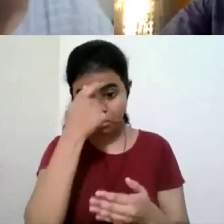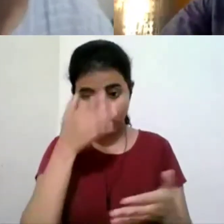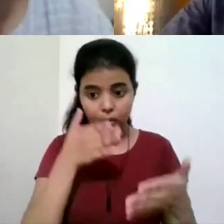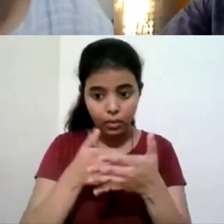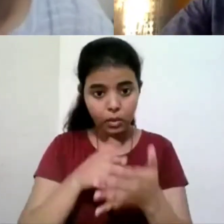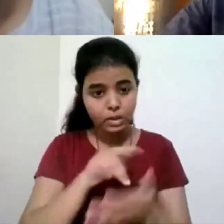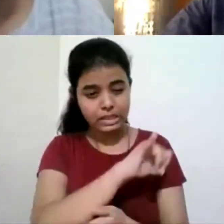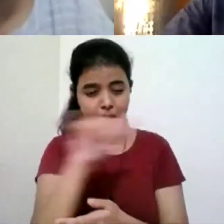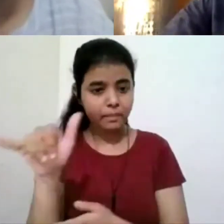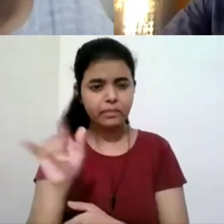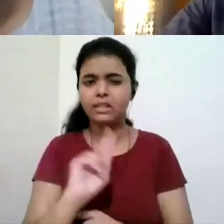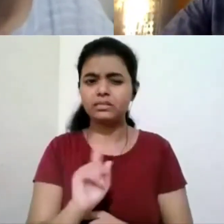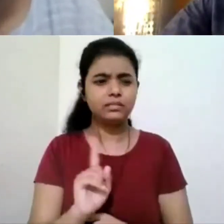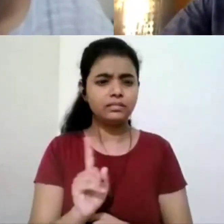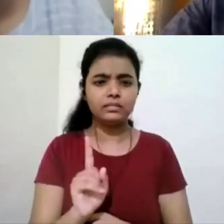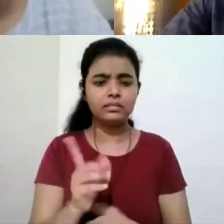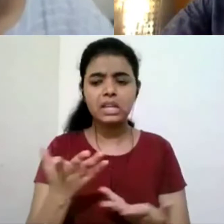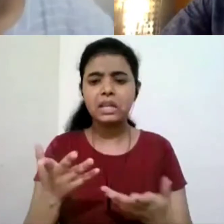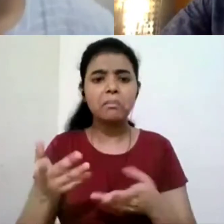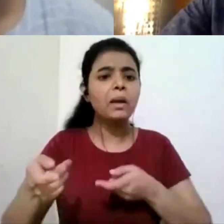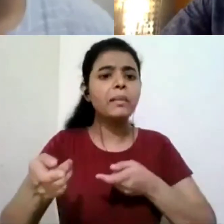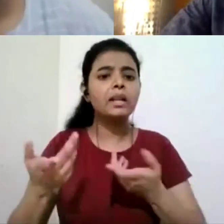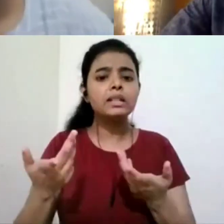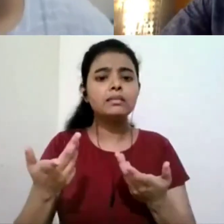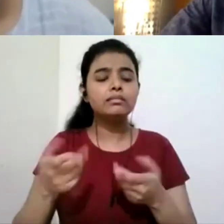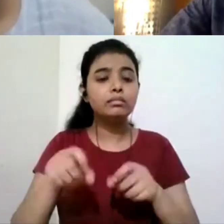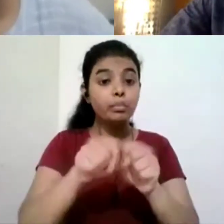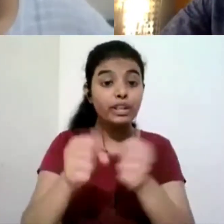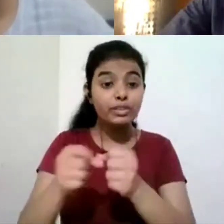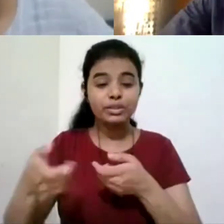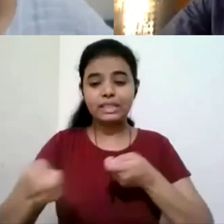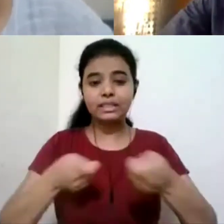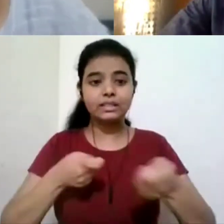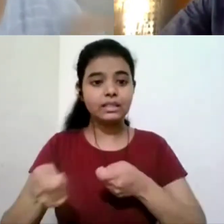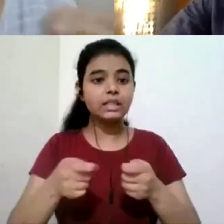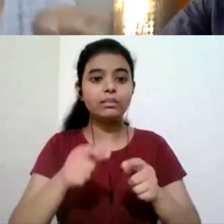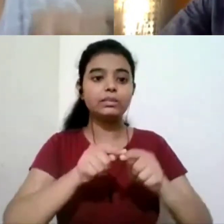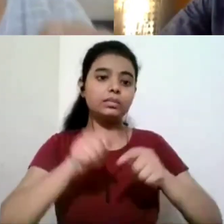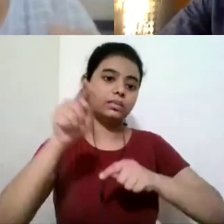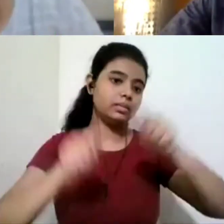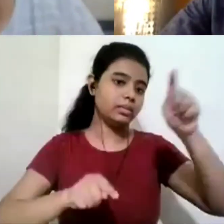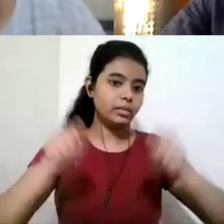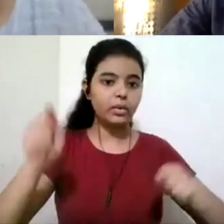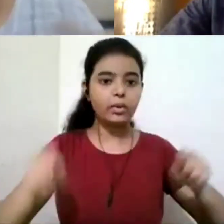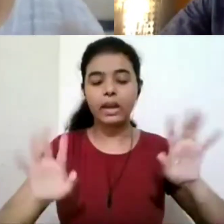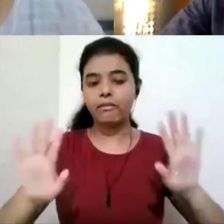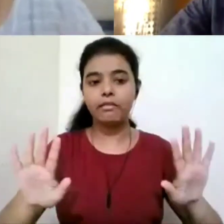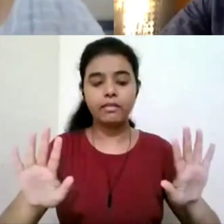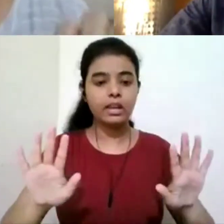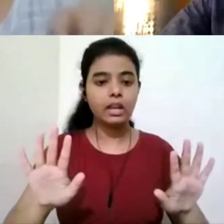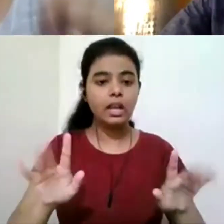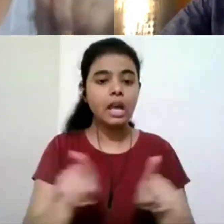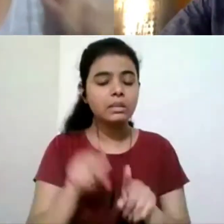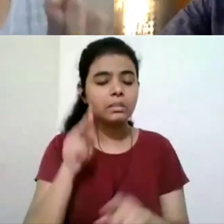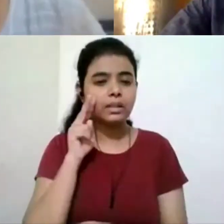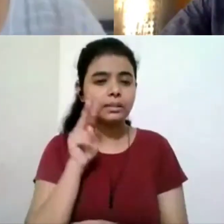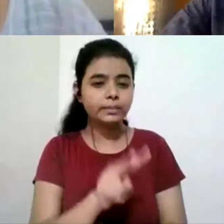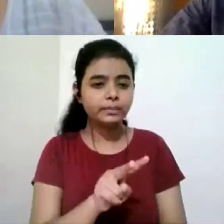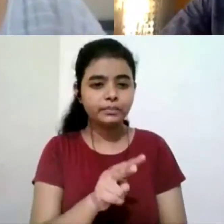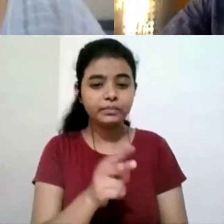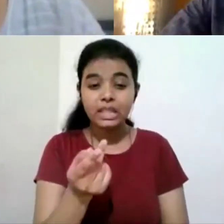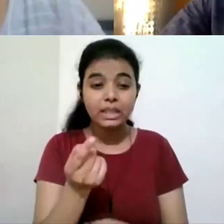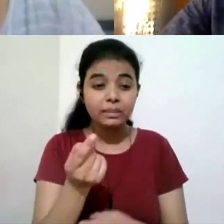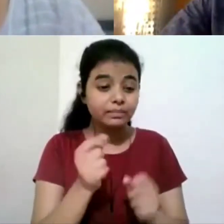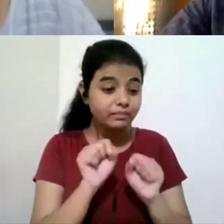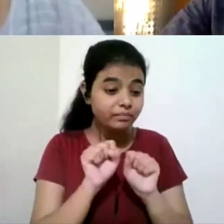within that whole business of impairments, there's a range of difference. I mean, even if you were to look at some of the